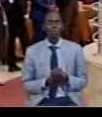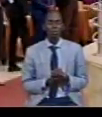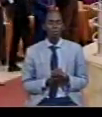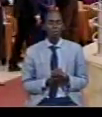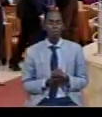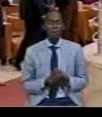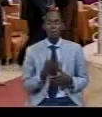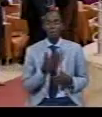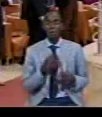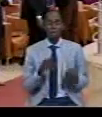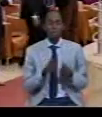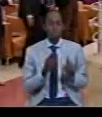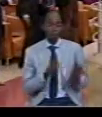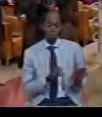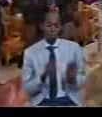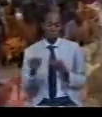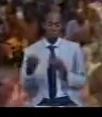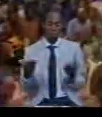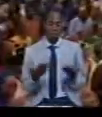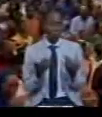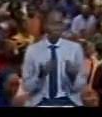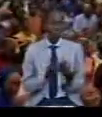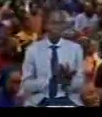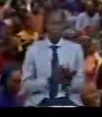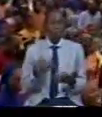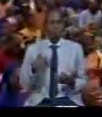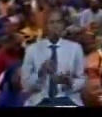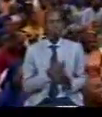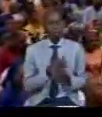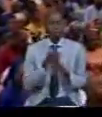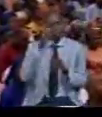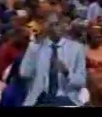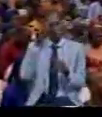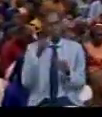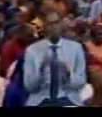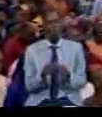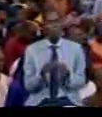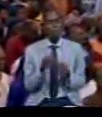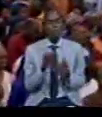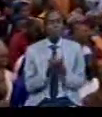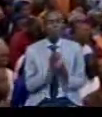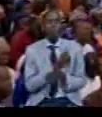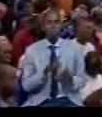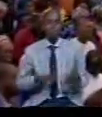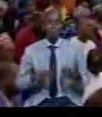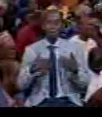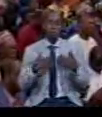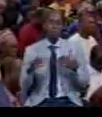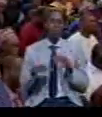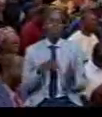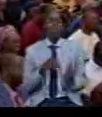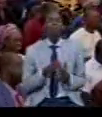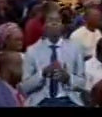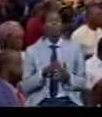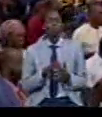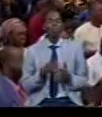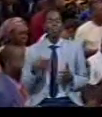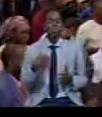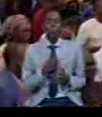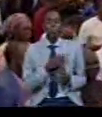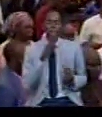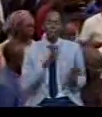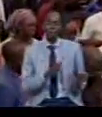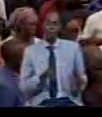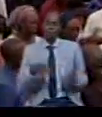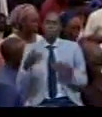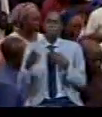And as we leave here this morning, we have it in our hearts that the Lord has done it. We are living with that